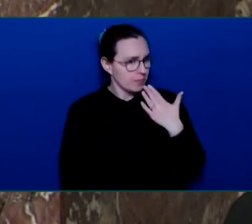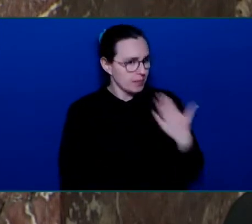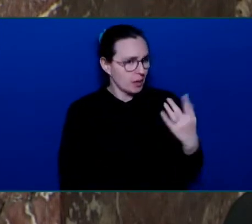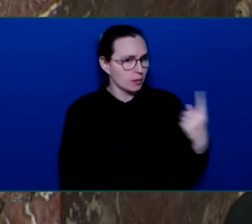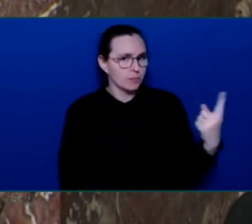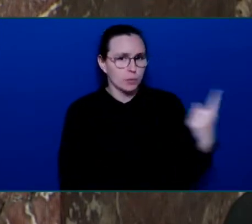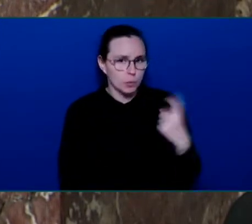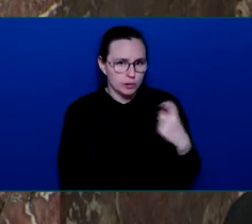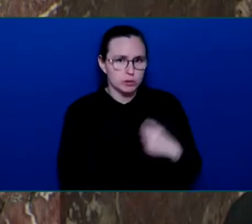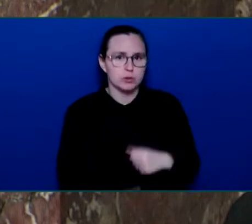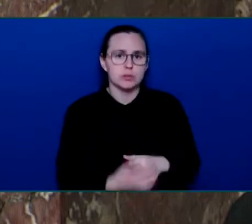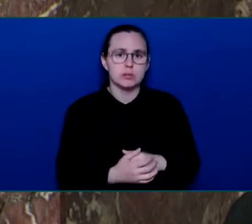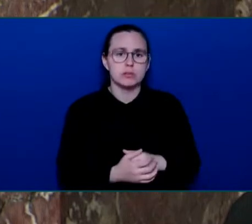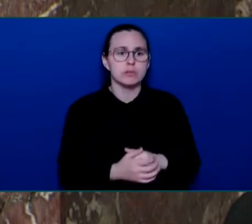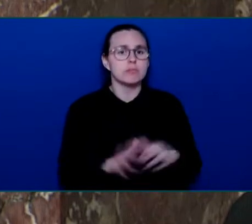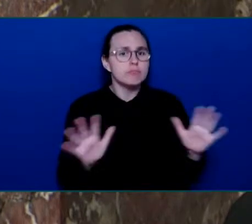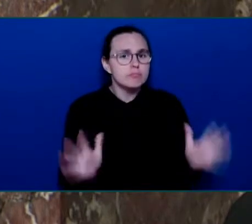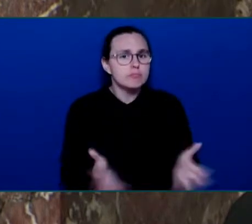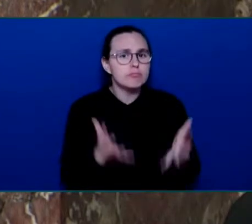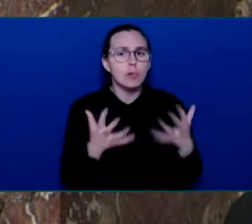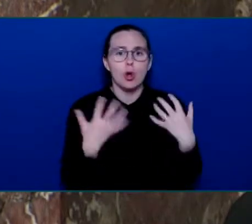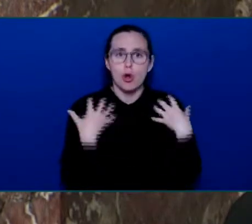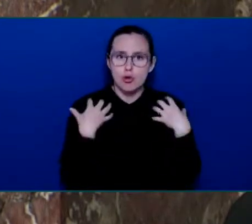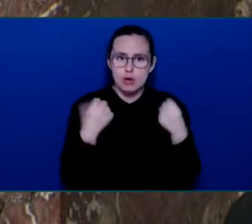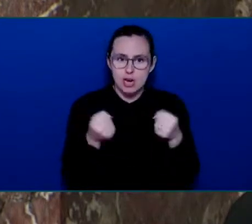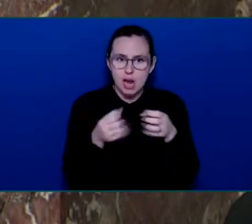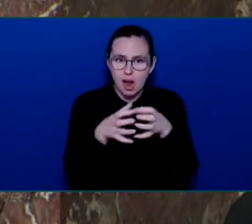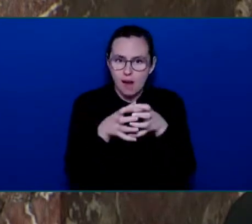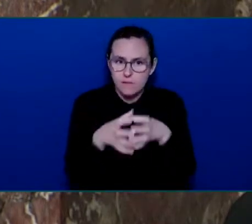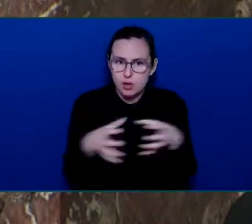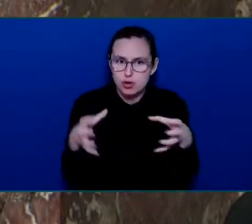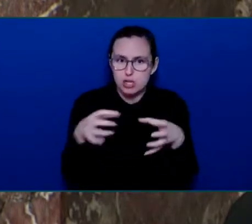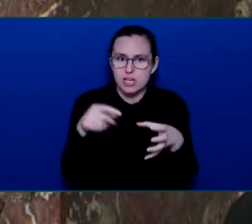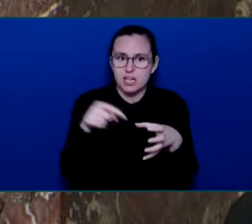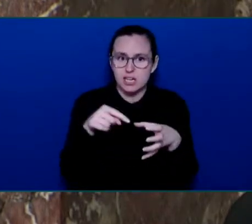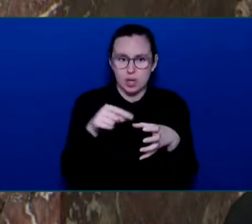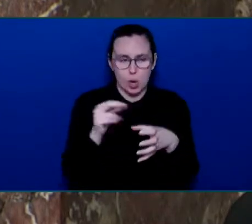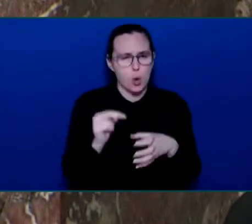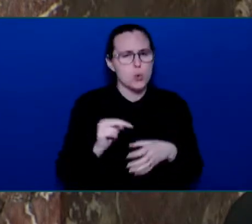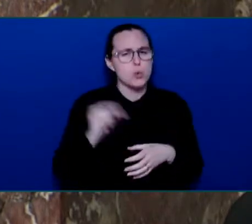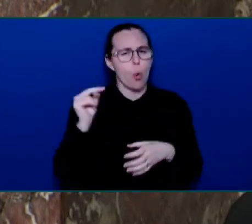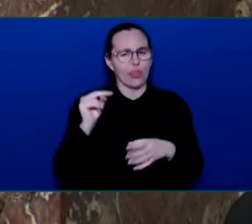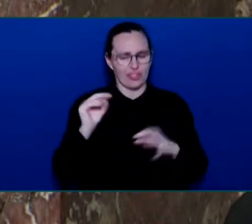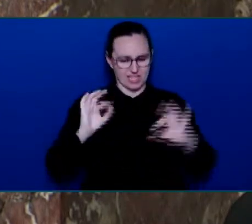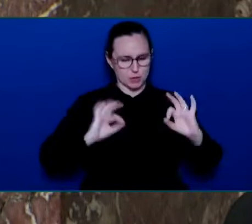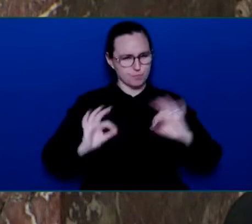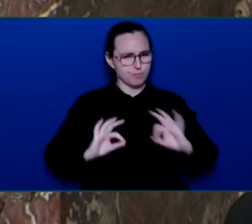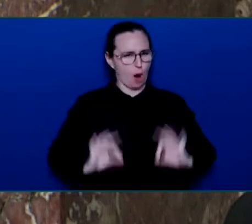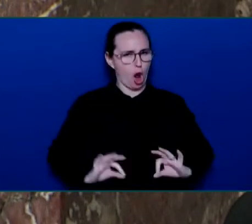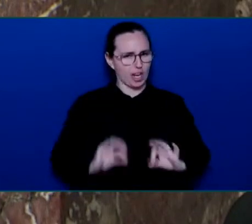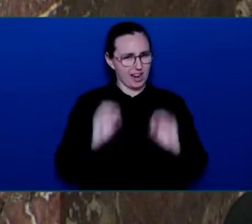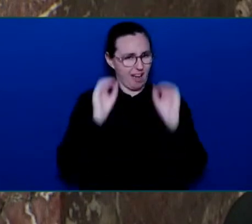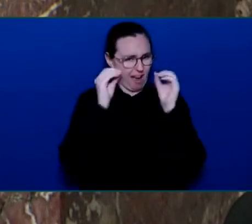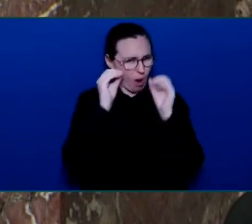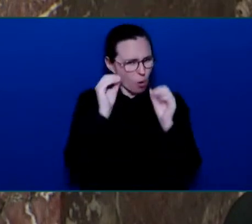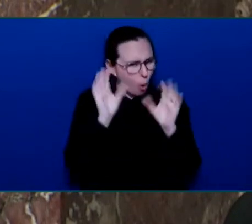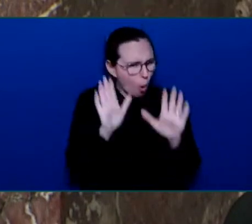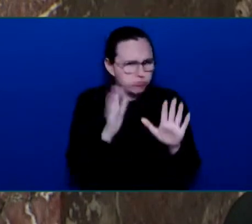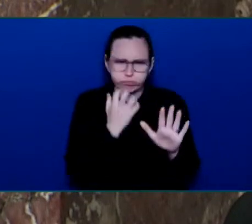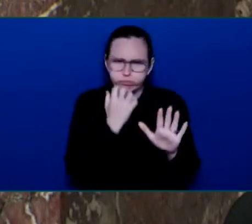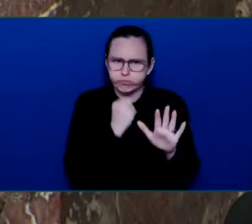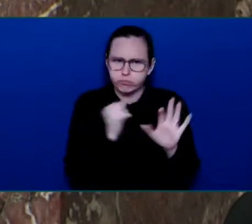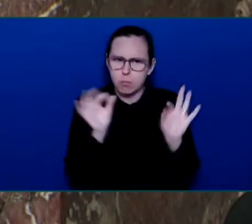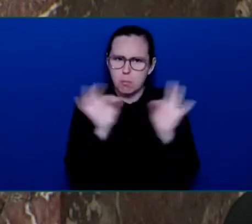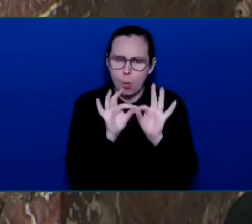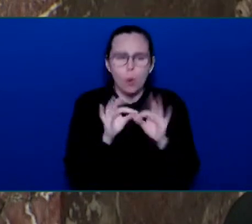northern spotted owls into British Columbia is a key priority for our government, and that's why we took three key important steps. First, in partnership with First Nations